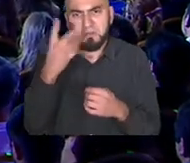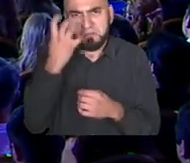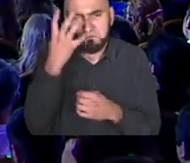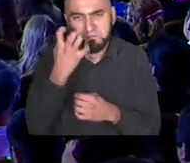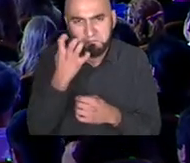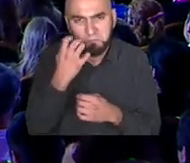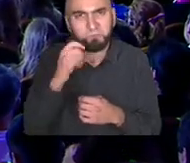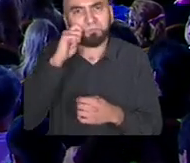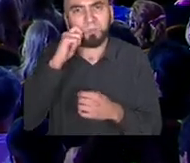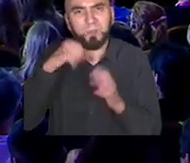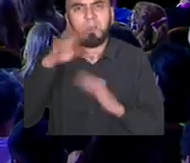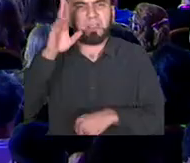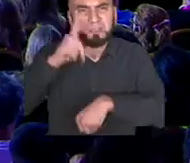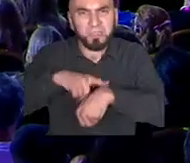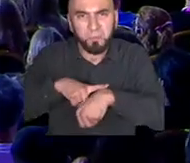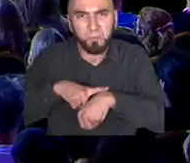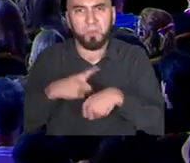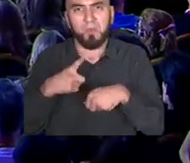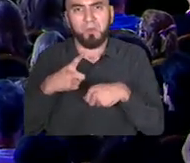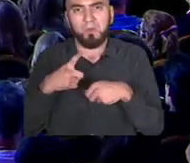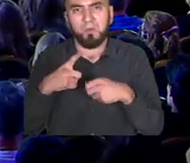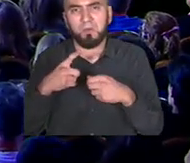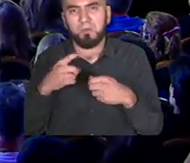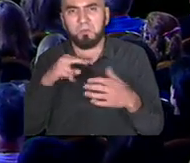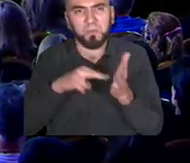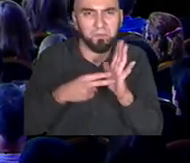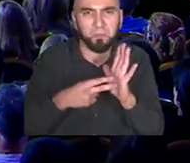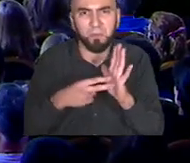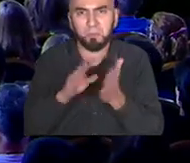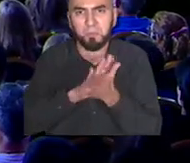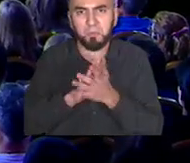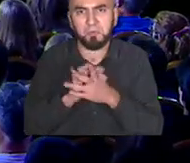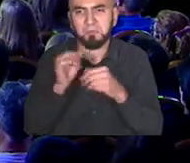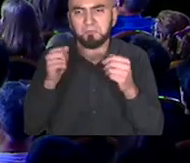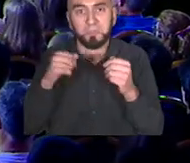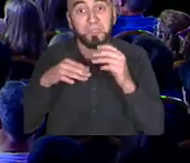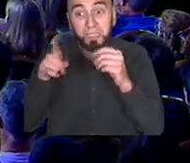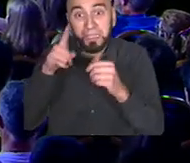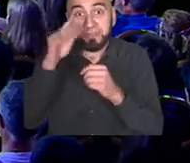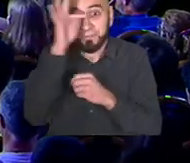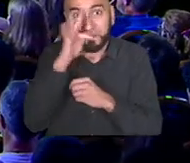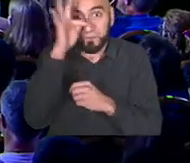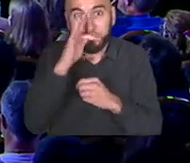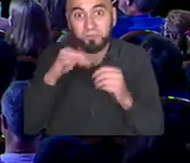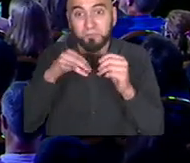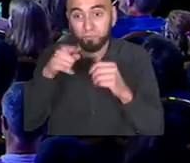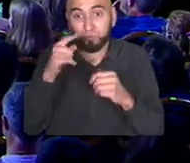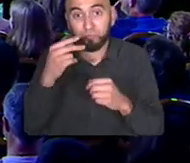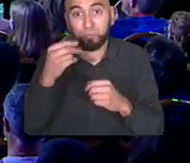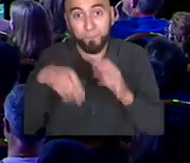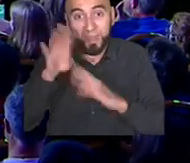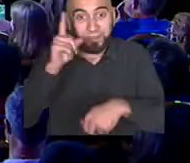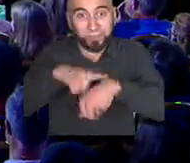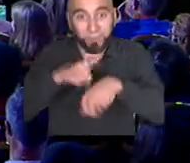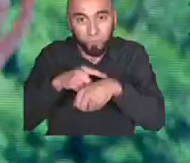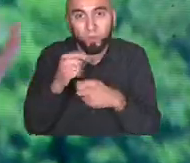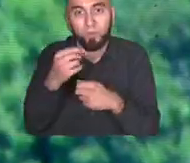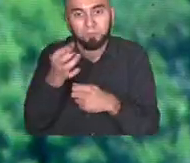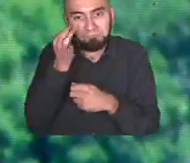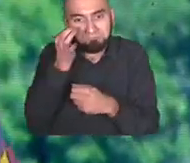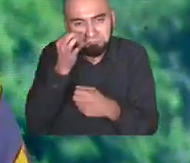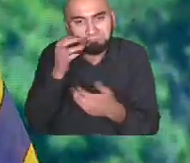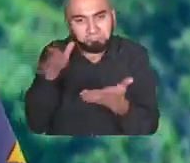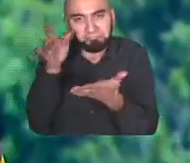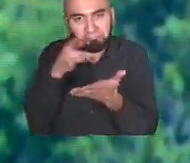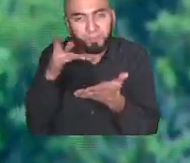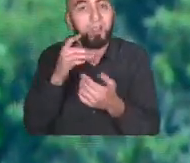on things, and if we're on the site longer and click on things, they make money. So these websites are profiting off of our misery. There's only one way